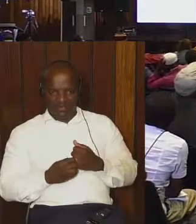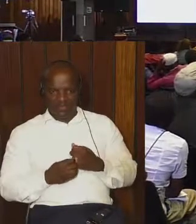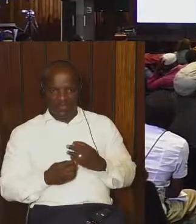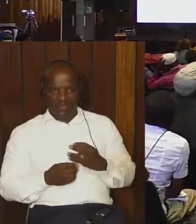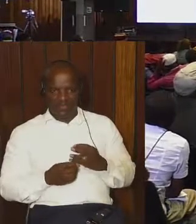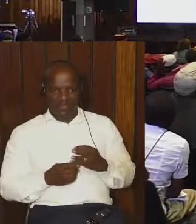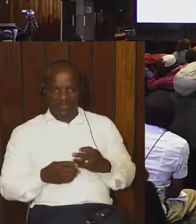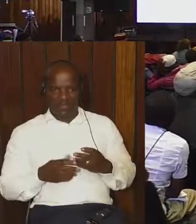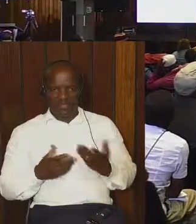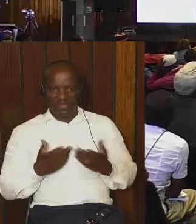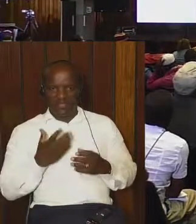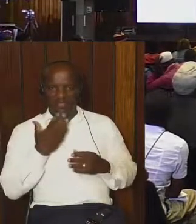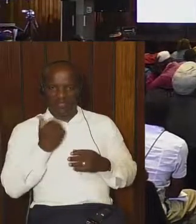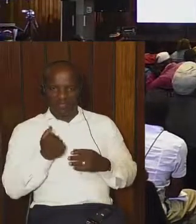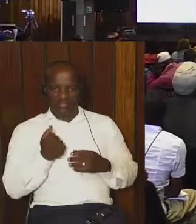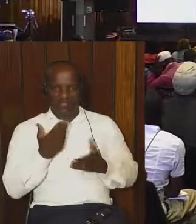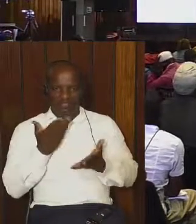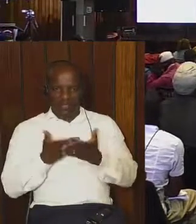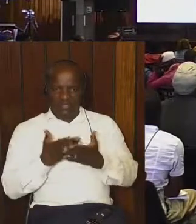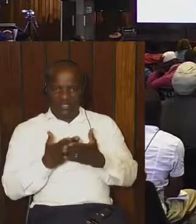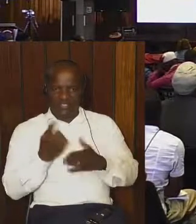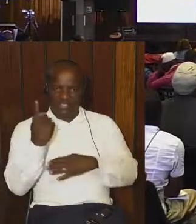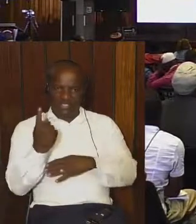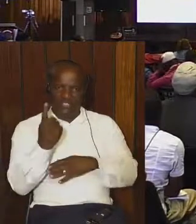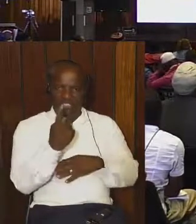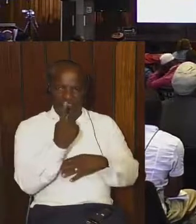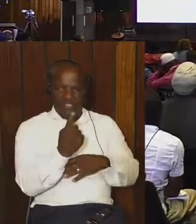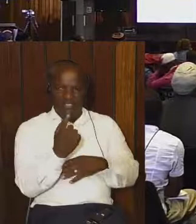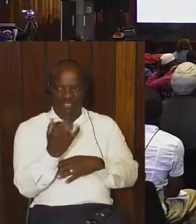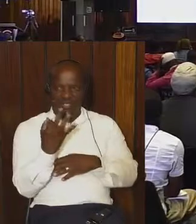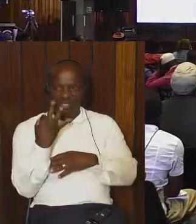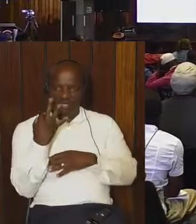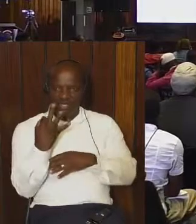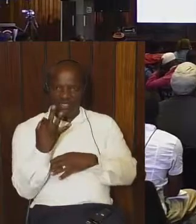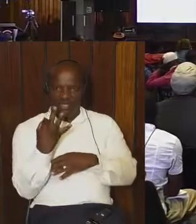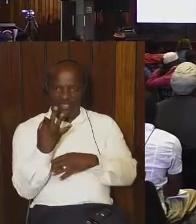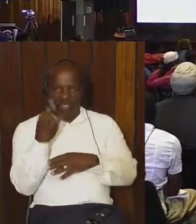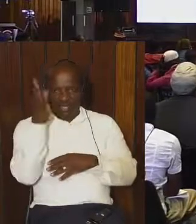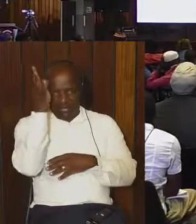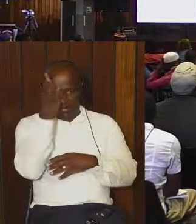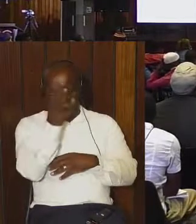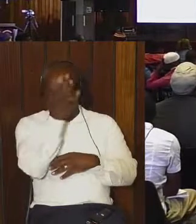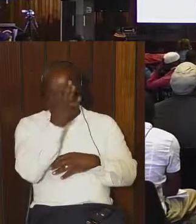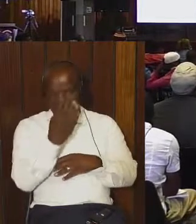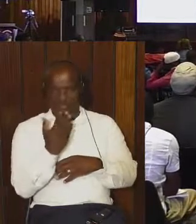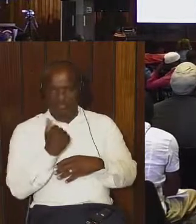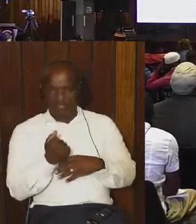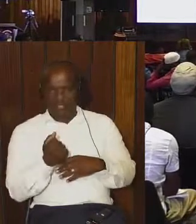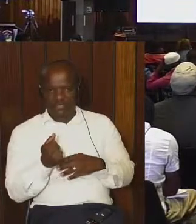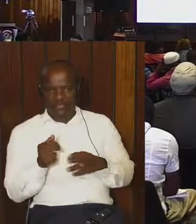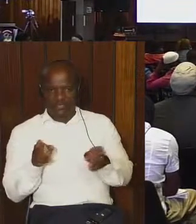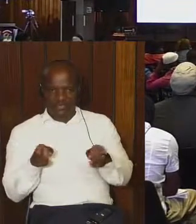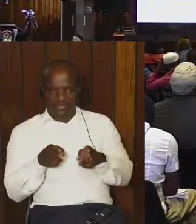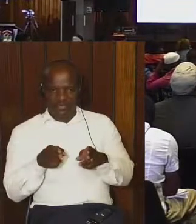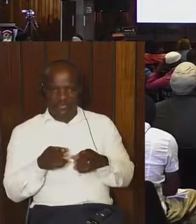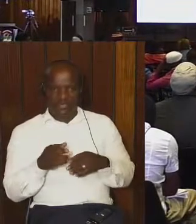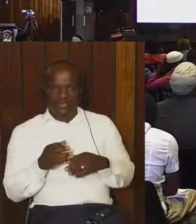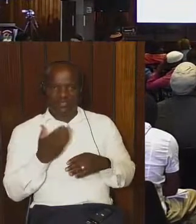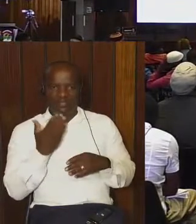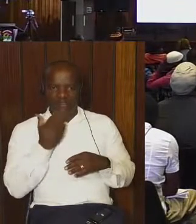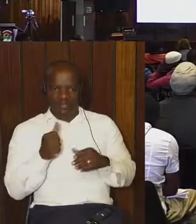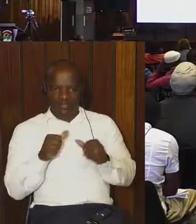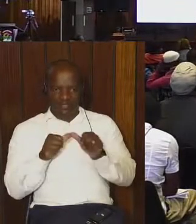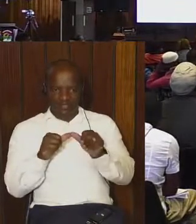it about 3 minutes per question, so we can get through all the questions. But thank you for being brief, sir. Sir, over to you. Please